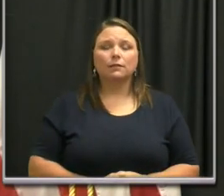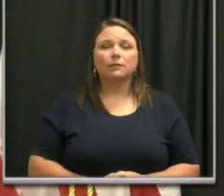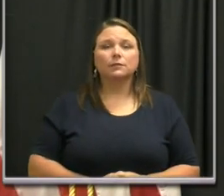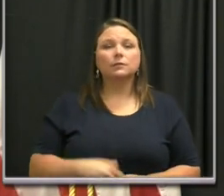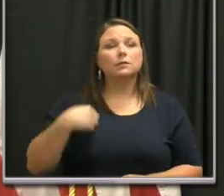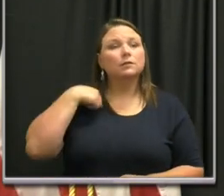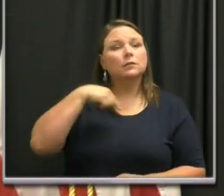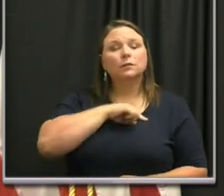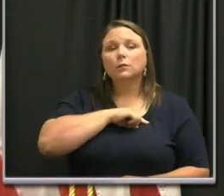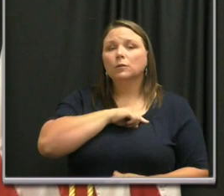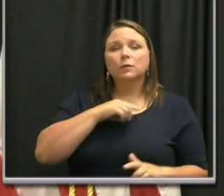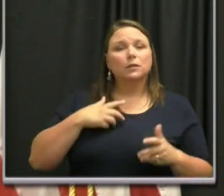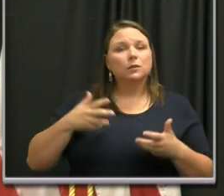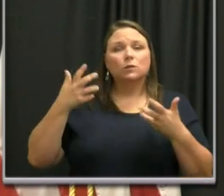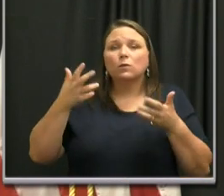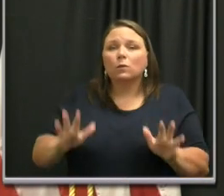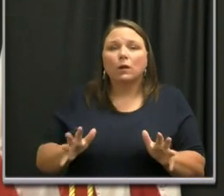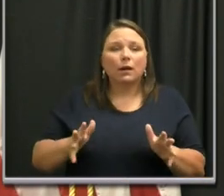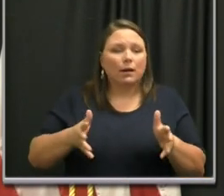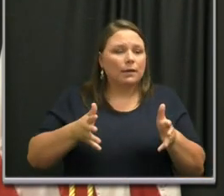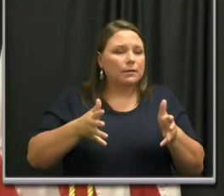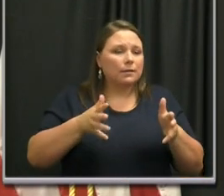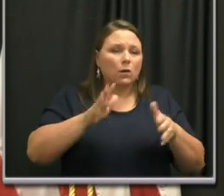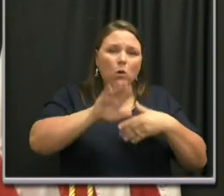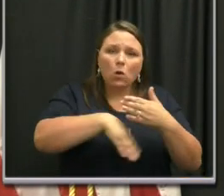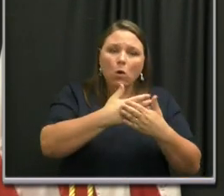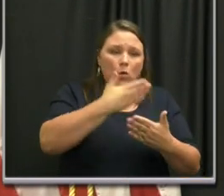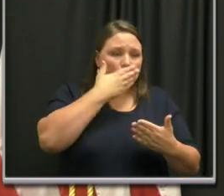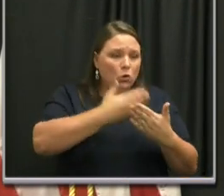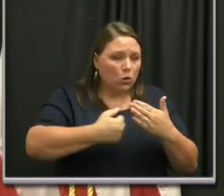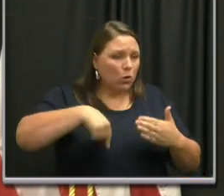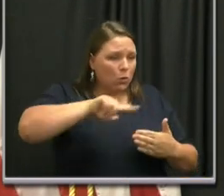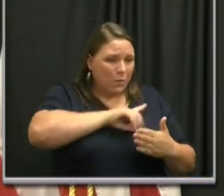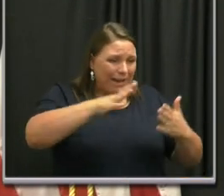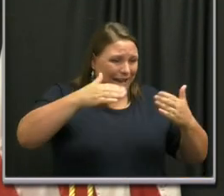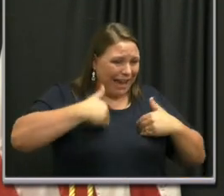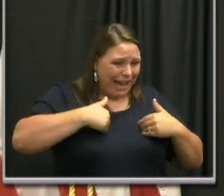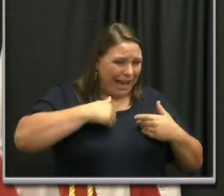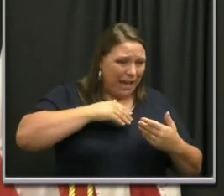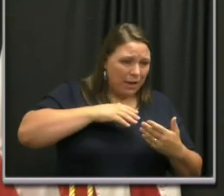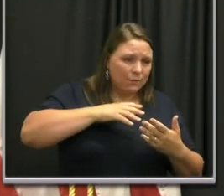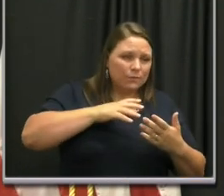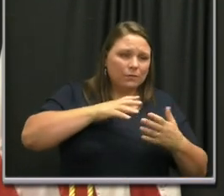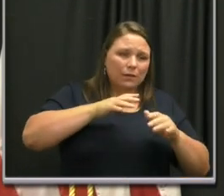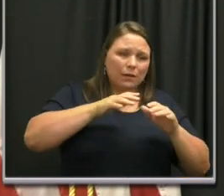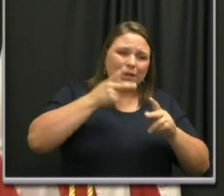do not want to let the good that we are stand in the way of being great.